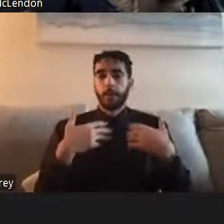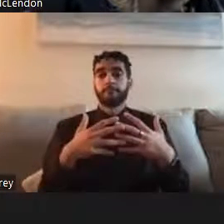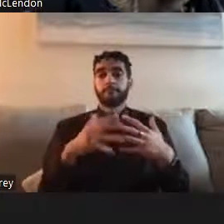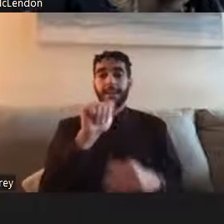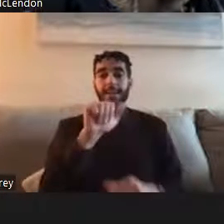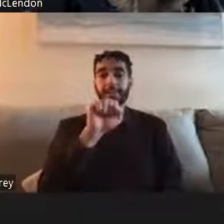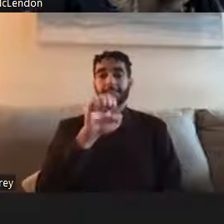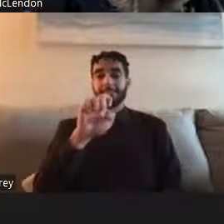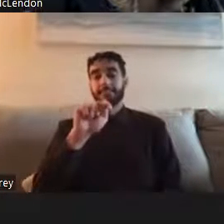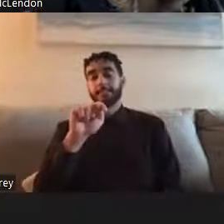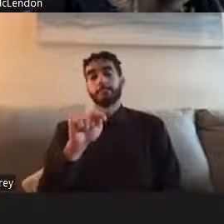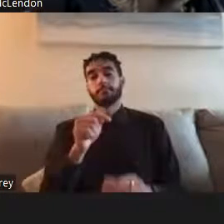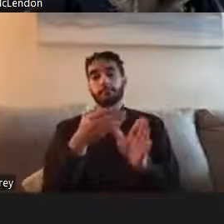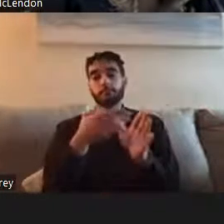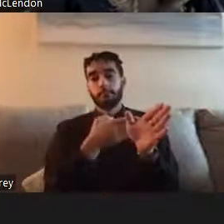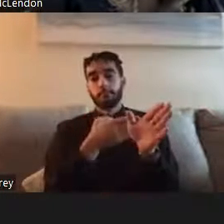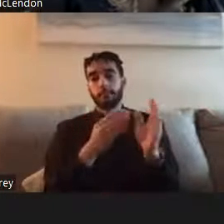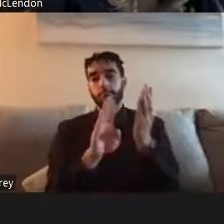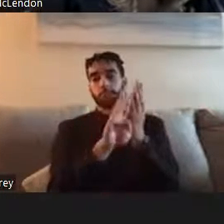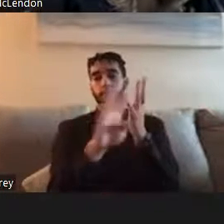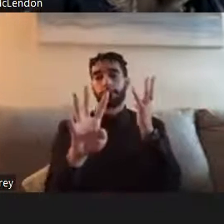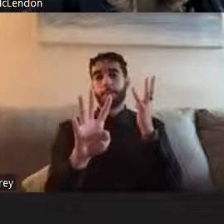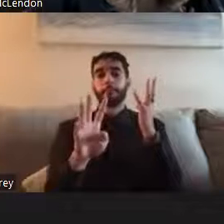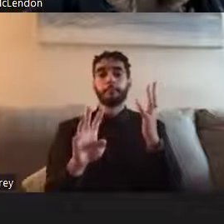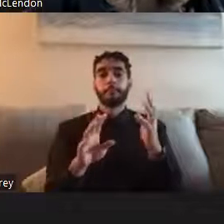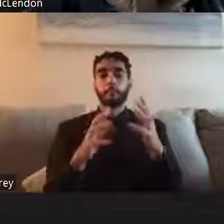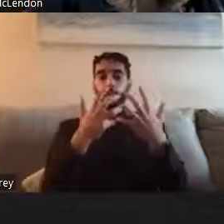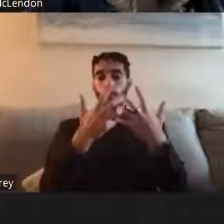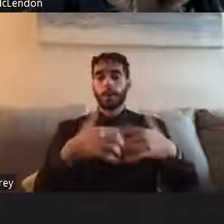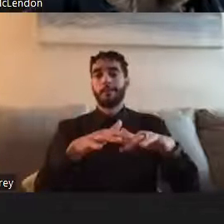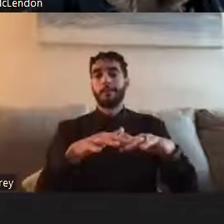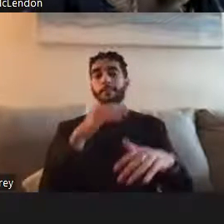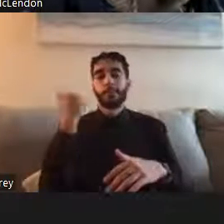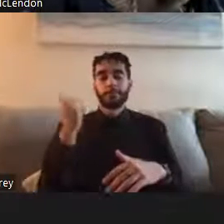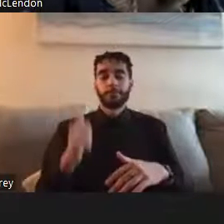there, and that is more in the Medicare space. Great.